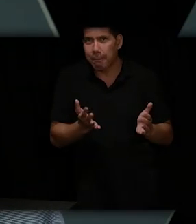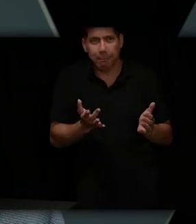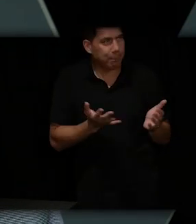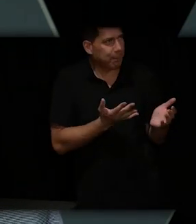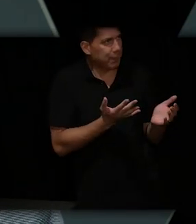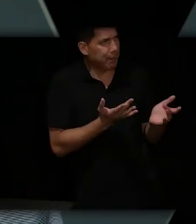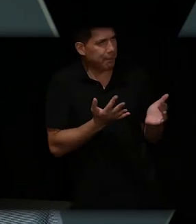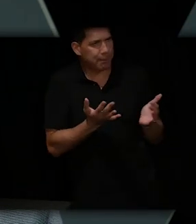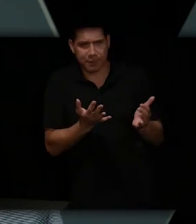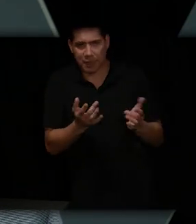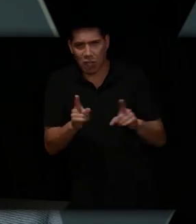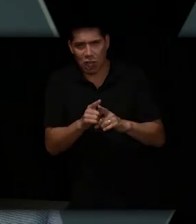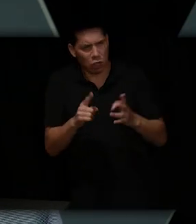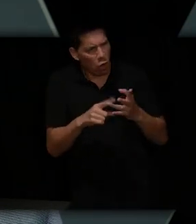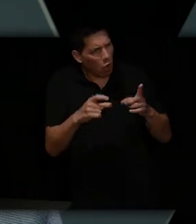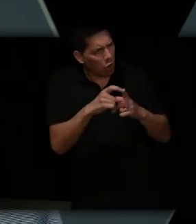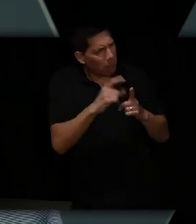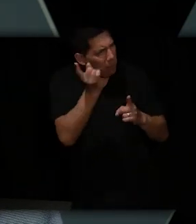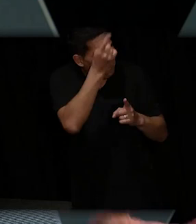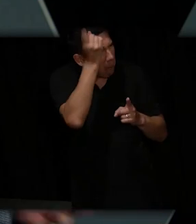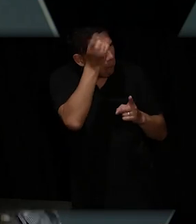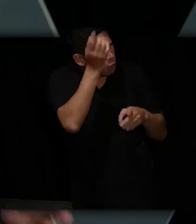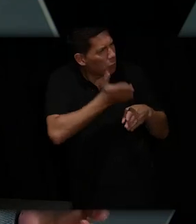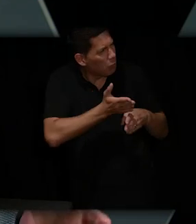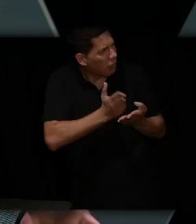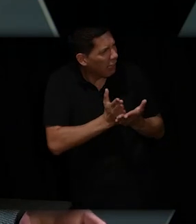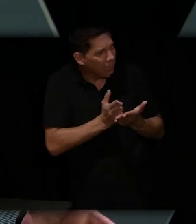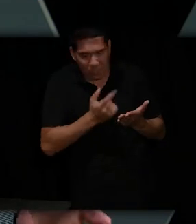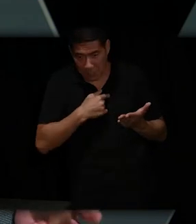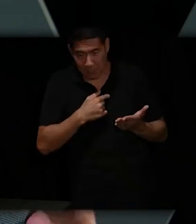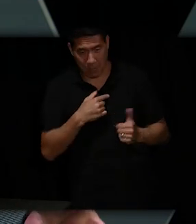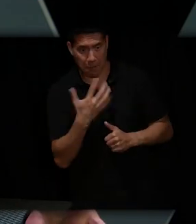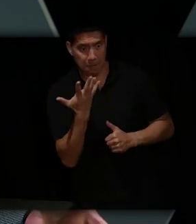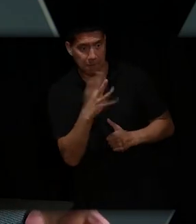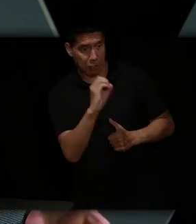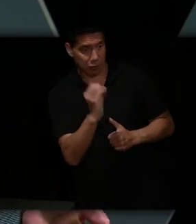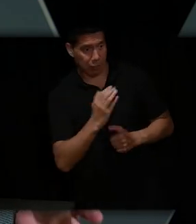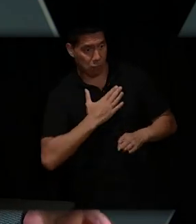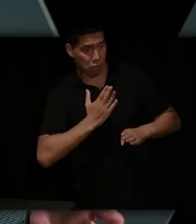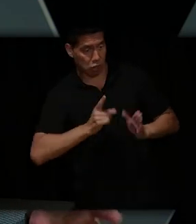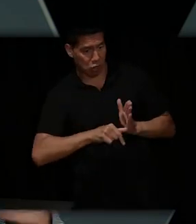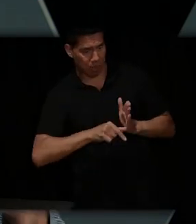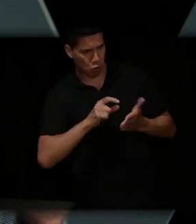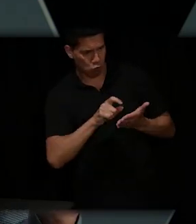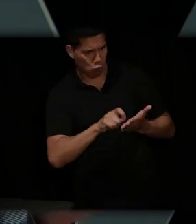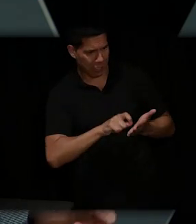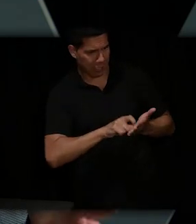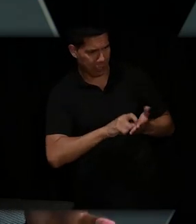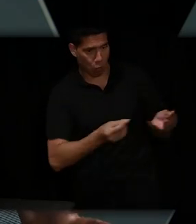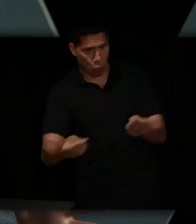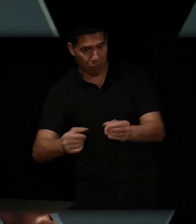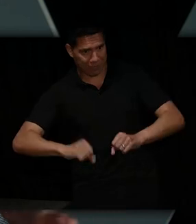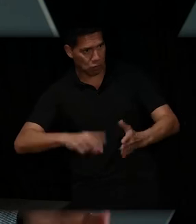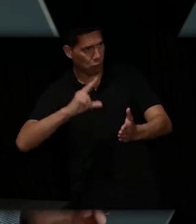sort of an odd kind of made up position, which was I spent about 50% of my time writing for the president, not writing like his State